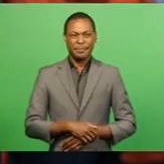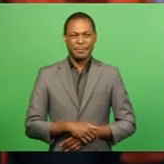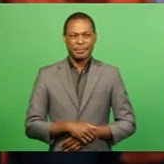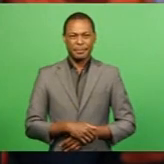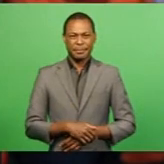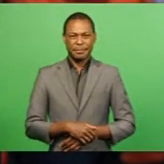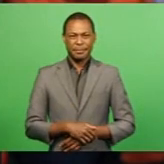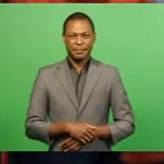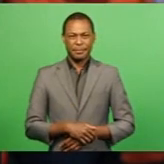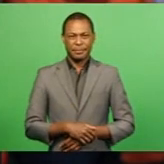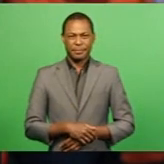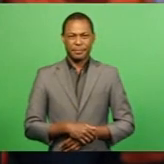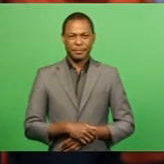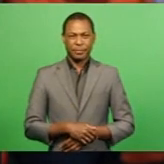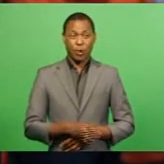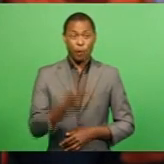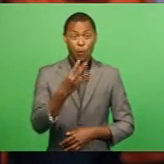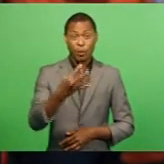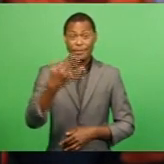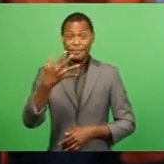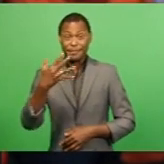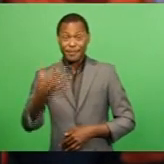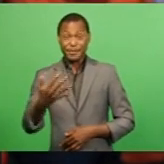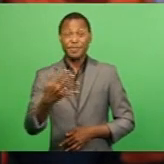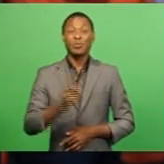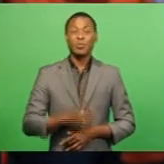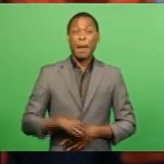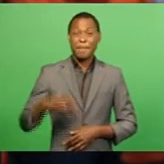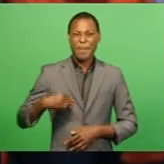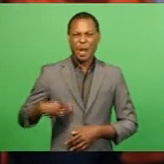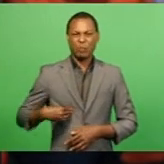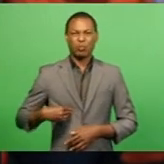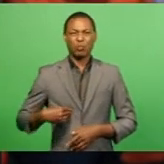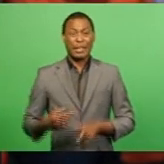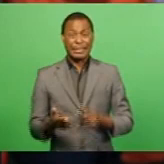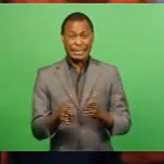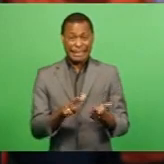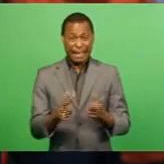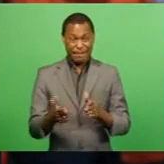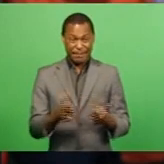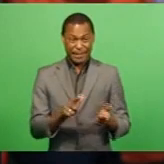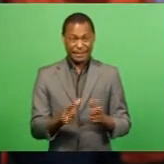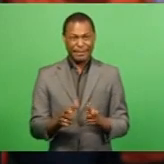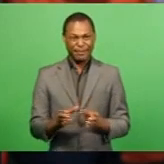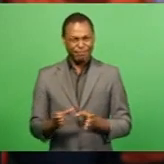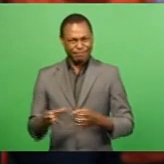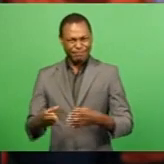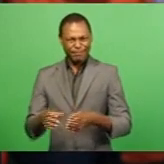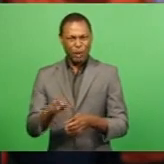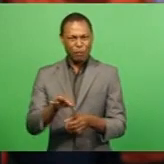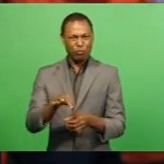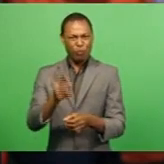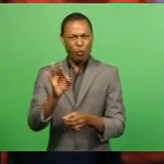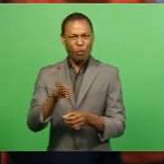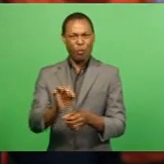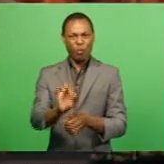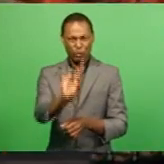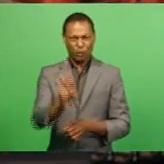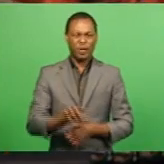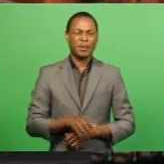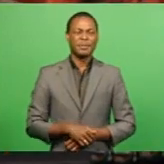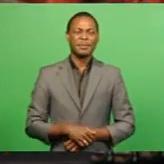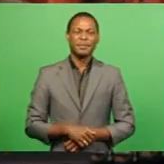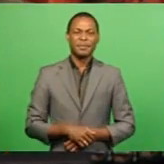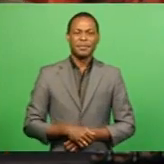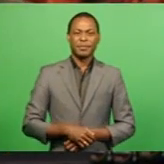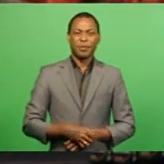The 45th Fiji Beta Marist Sevens Pools was drawn today at Paradise Beverages in Walubei, Suva. A total of